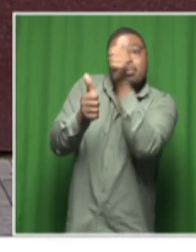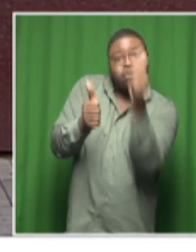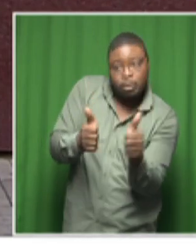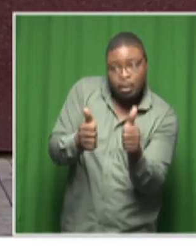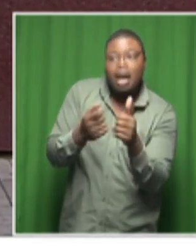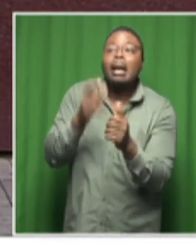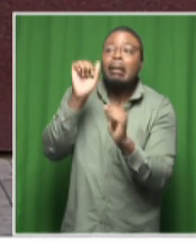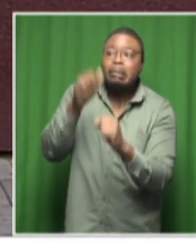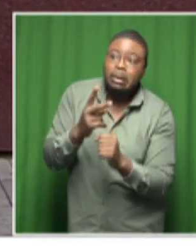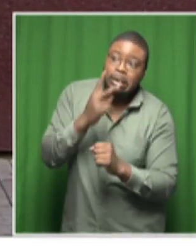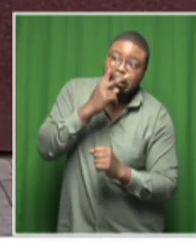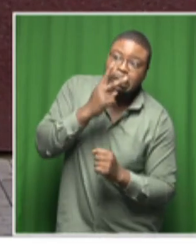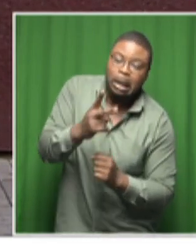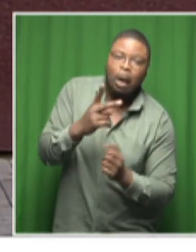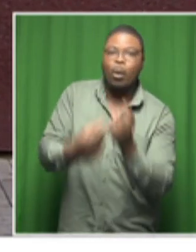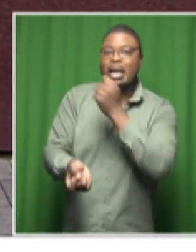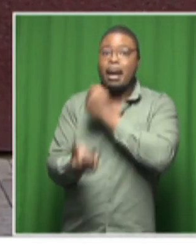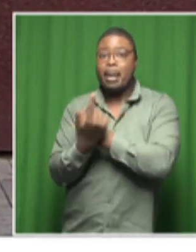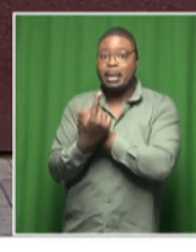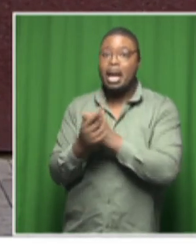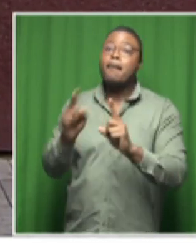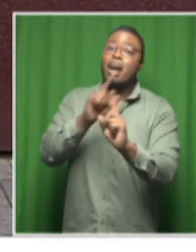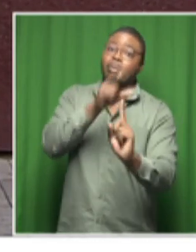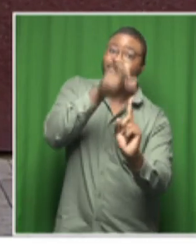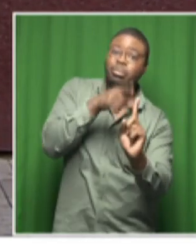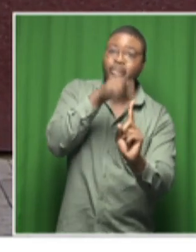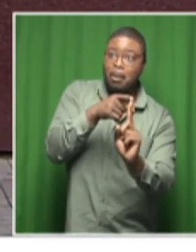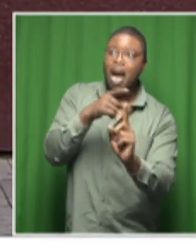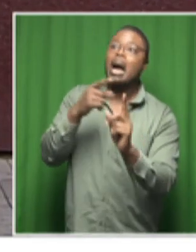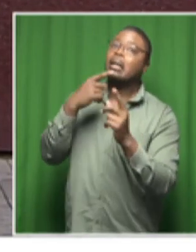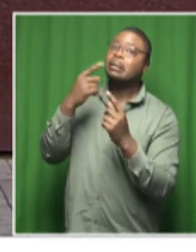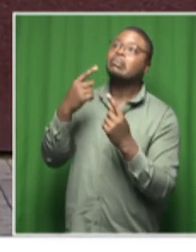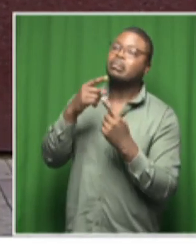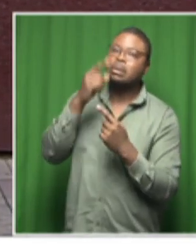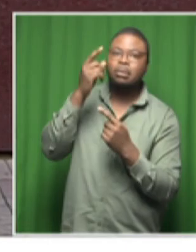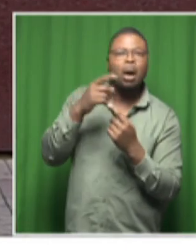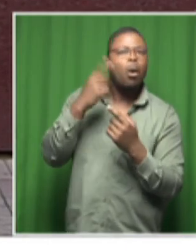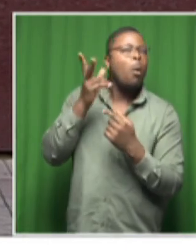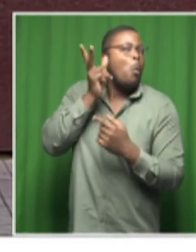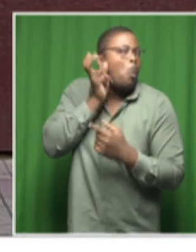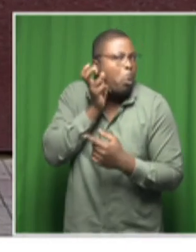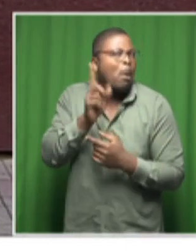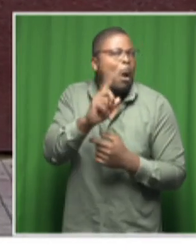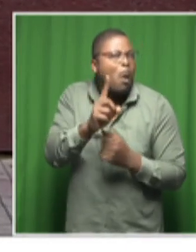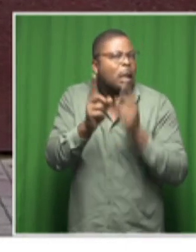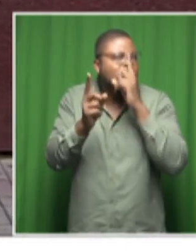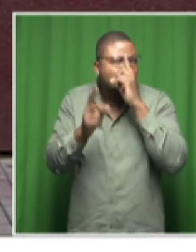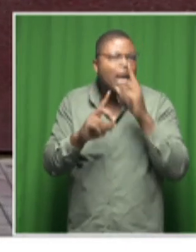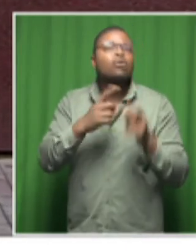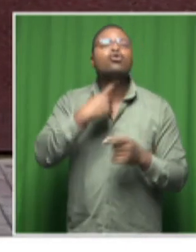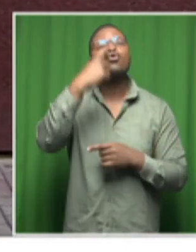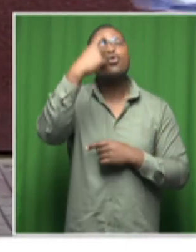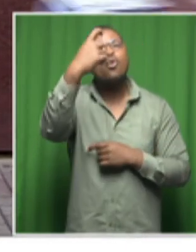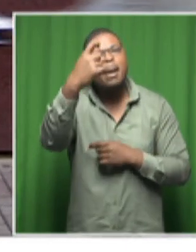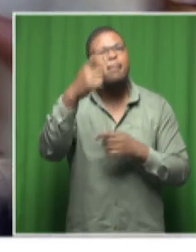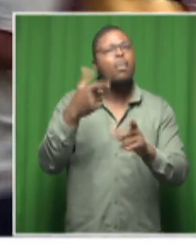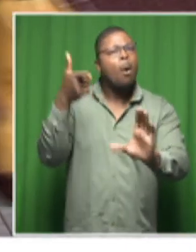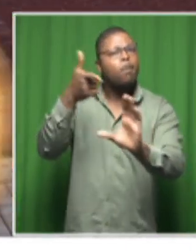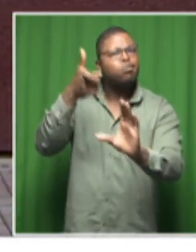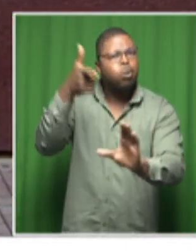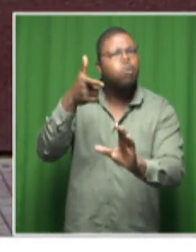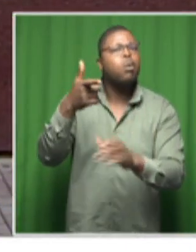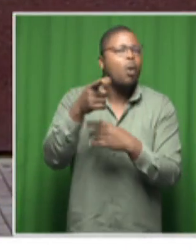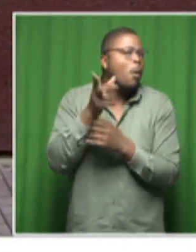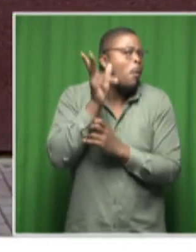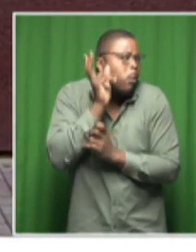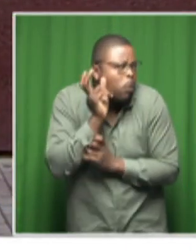that fateful day. What did he hear? Was there a scuffle? Were there screams? Did he hear the gunshots? And what did he do